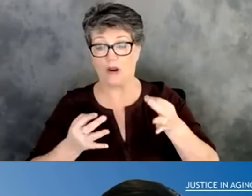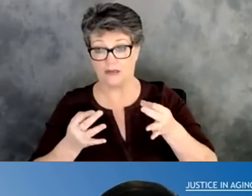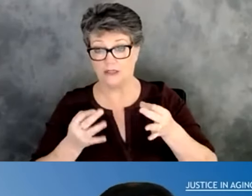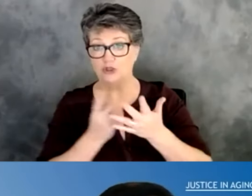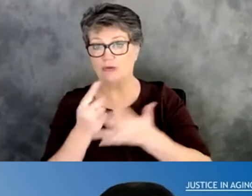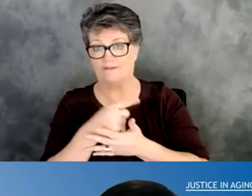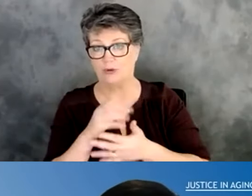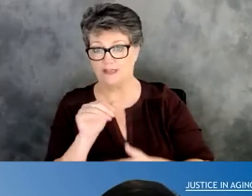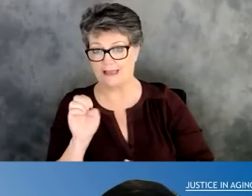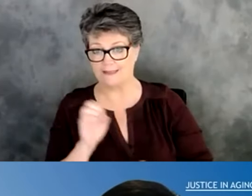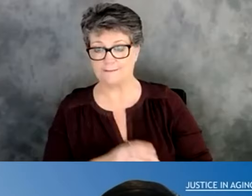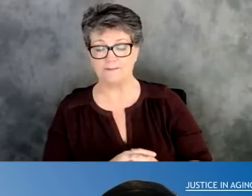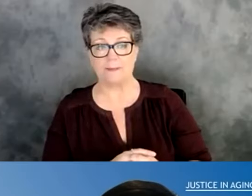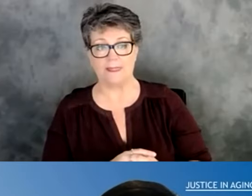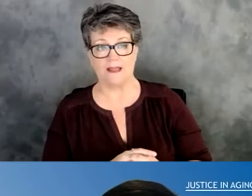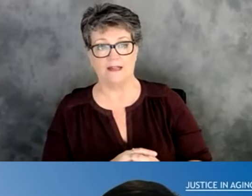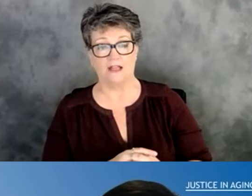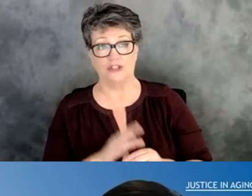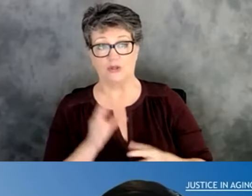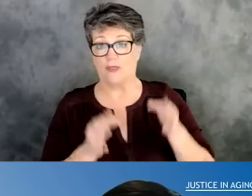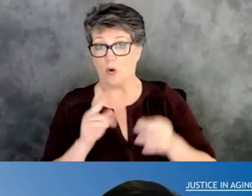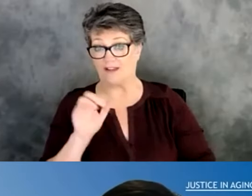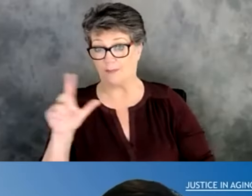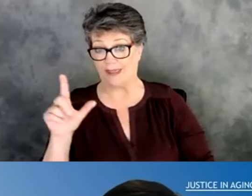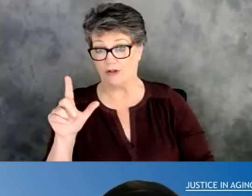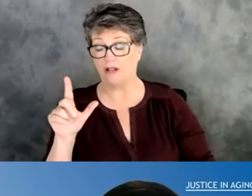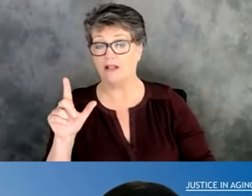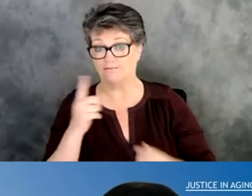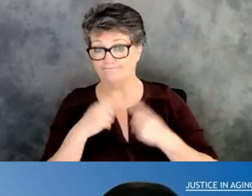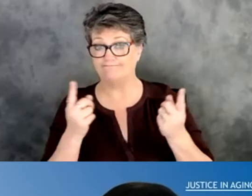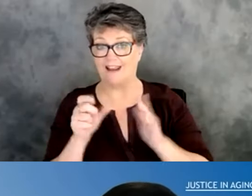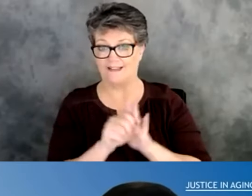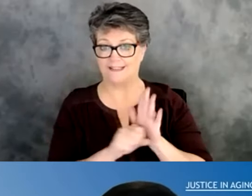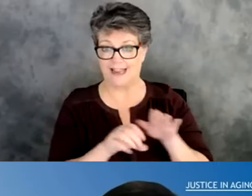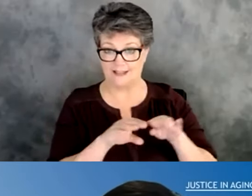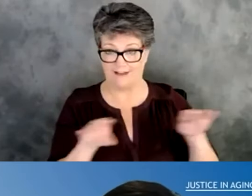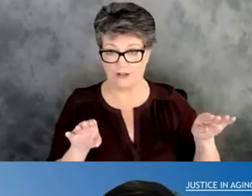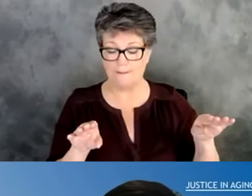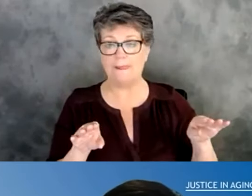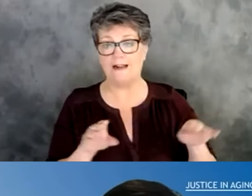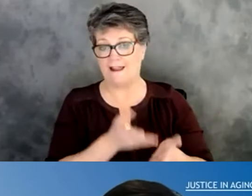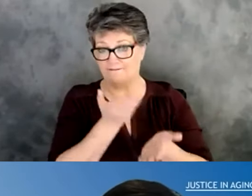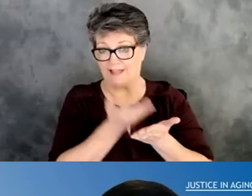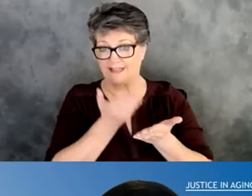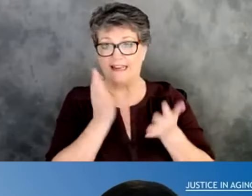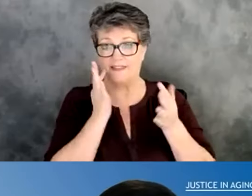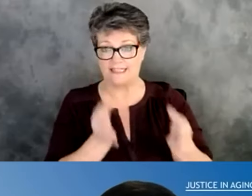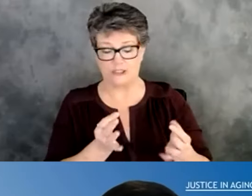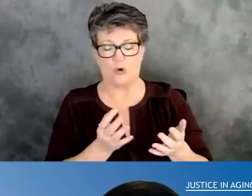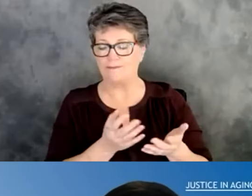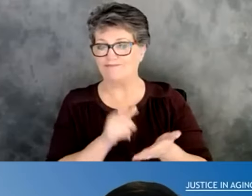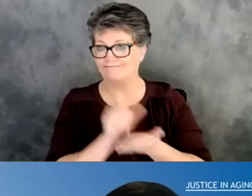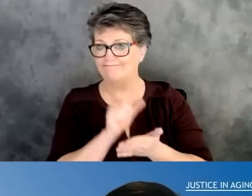case. So essentially the Court of Appeal has come out at the state court level invalidating this decision or invalidating